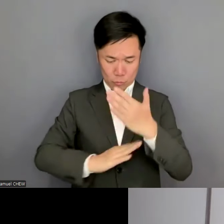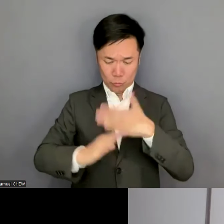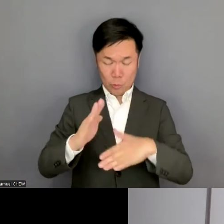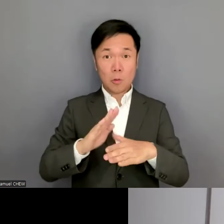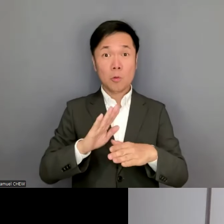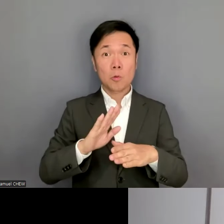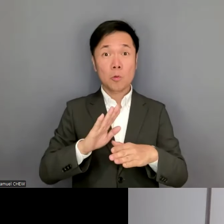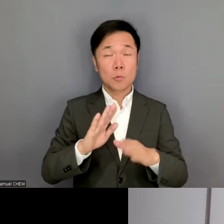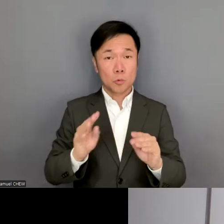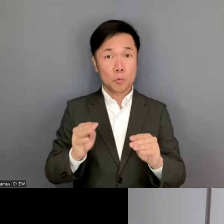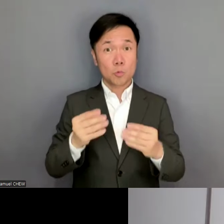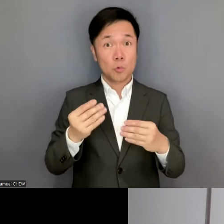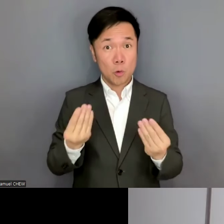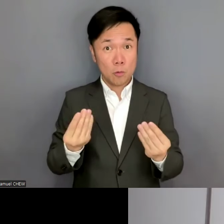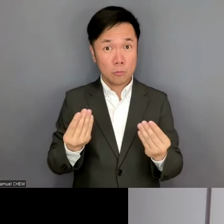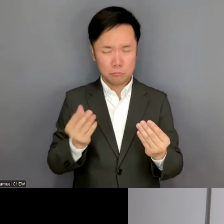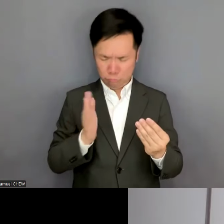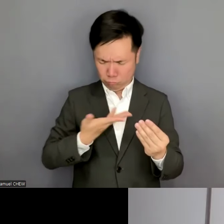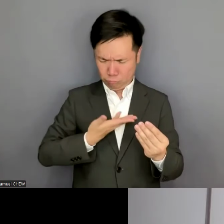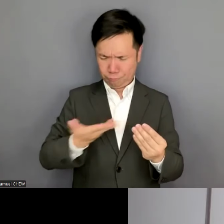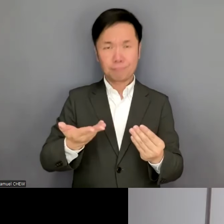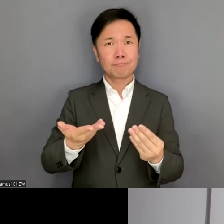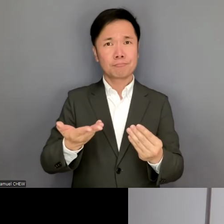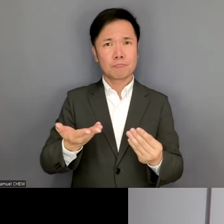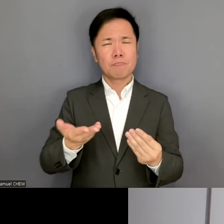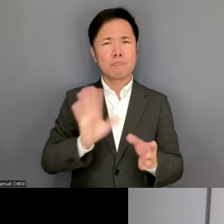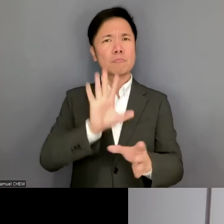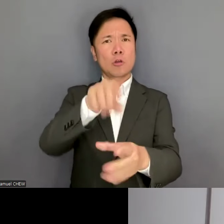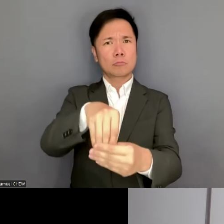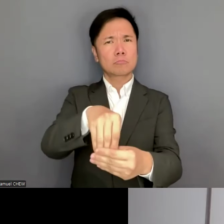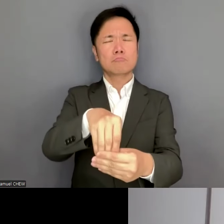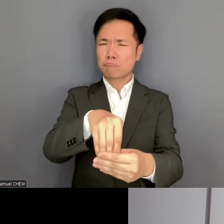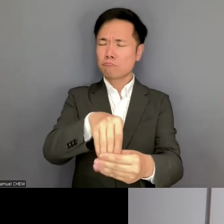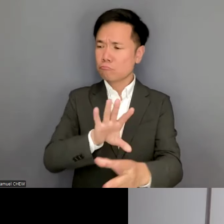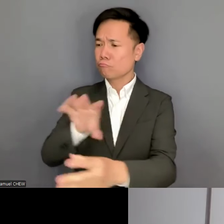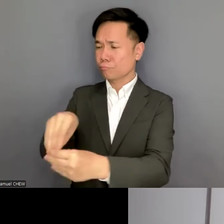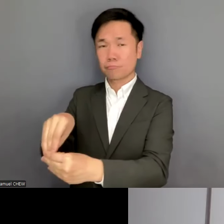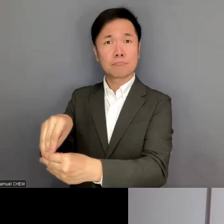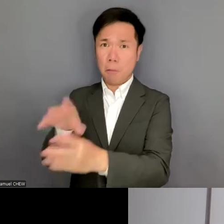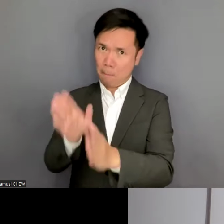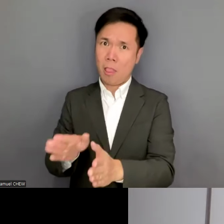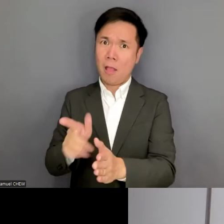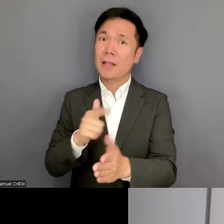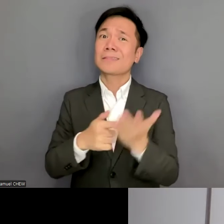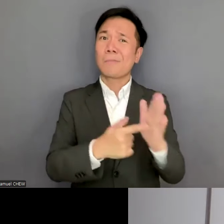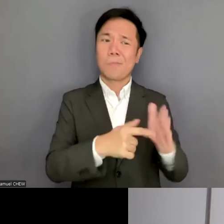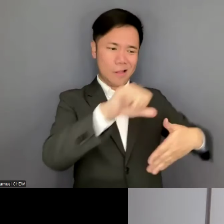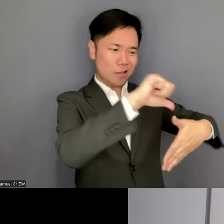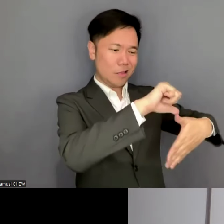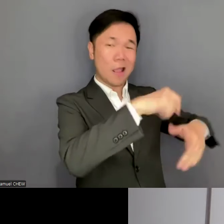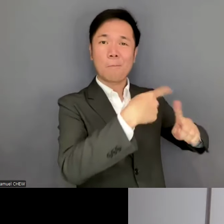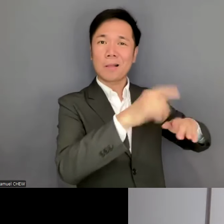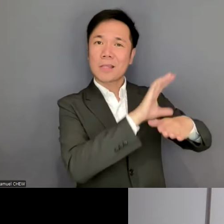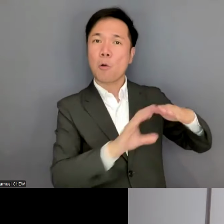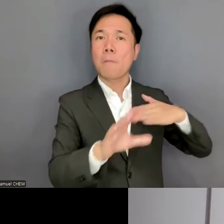that are not specific for a disability in Latin America and the Caribbean, where the youth